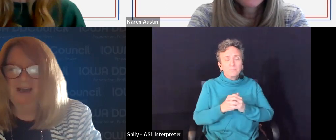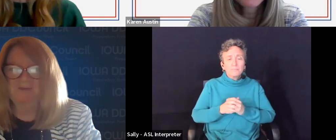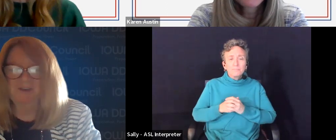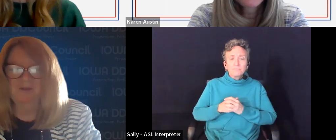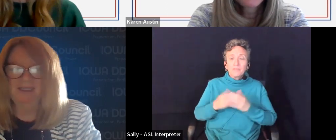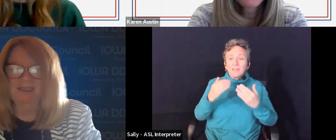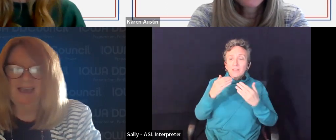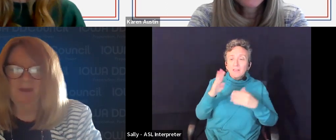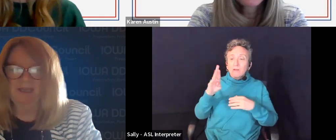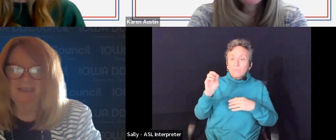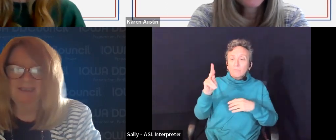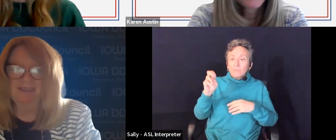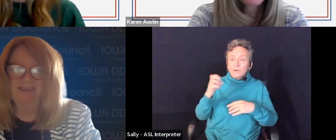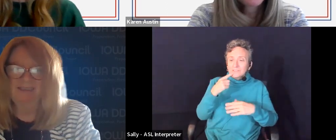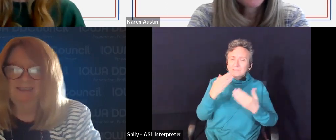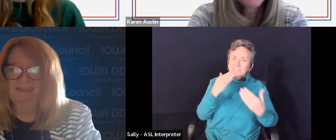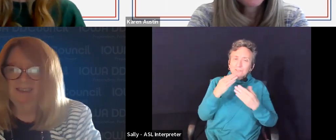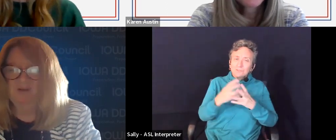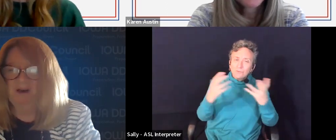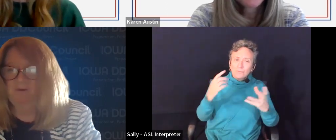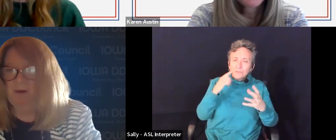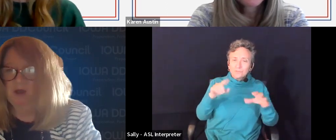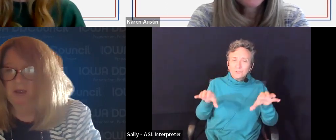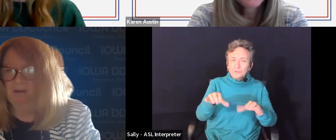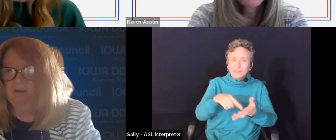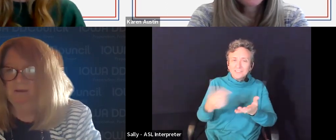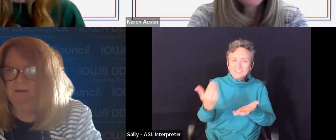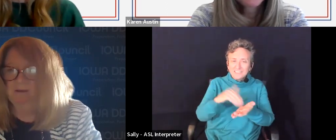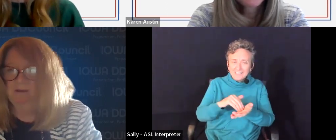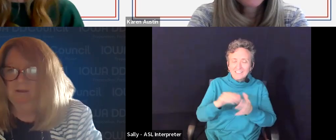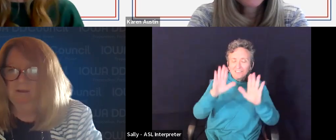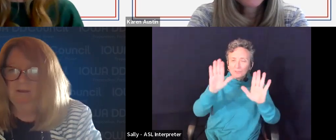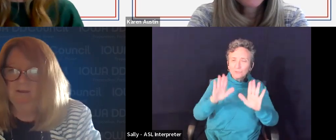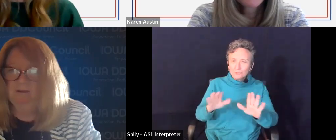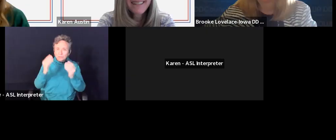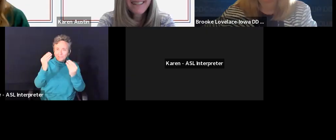thank you guys for doing this again with us. Such great information.